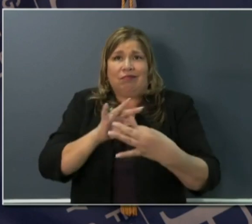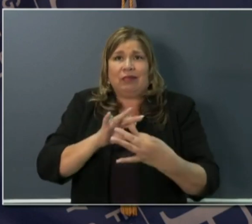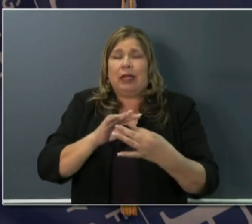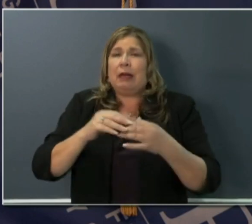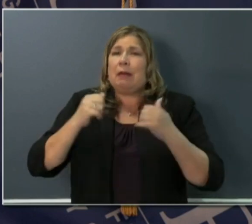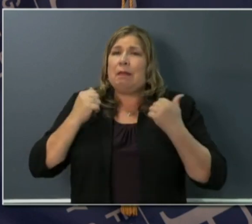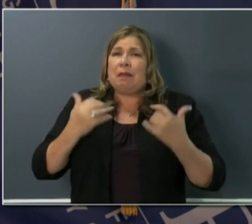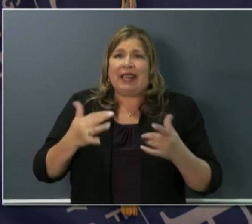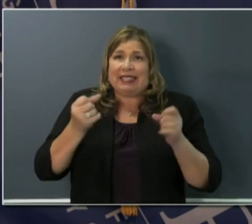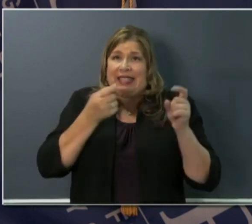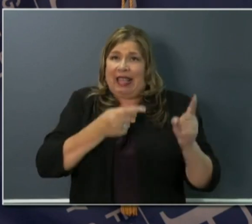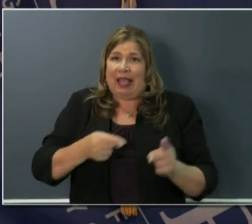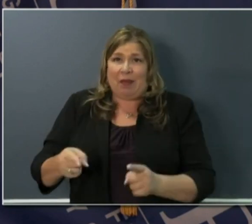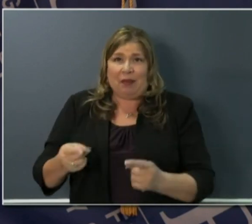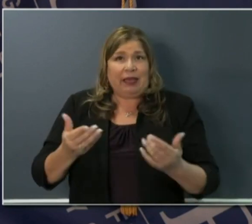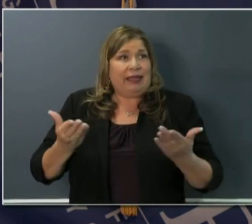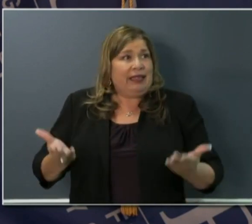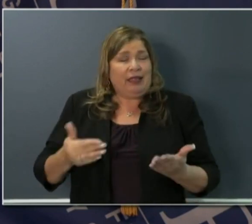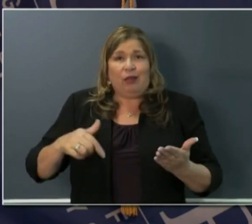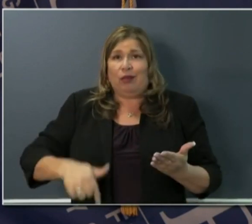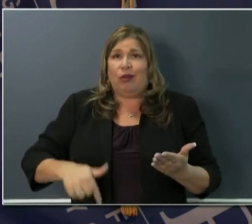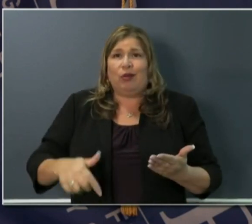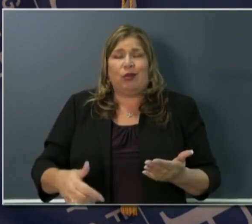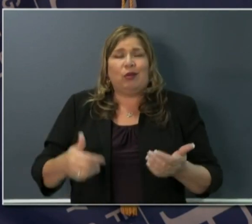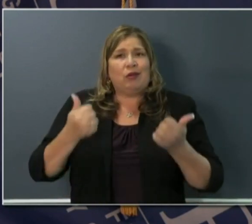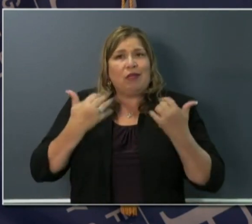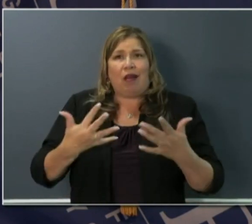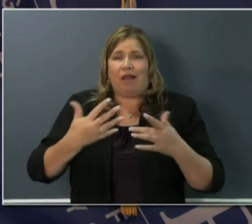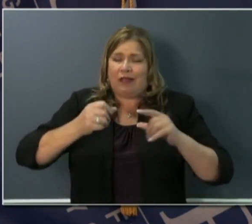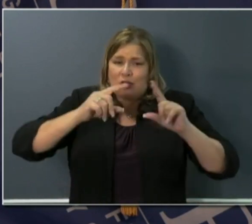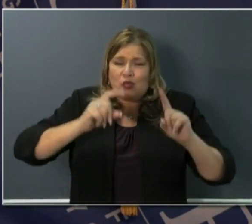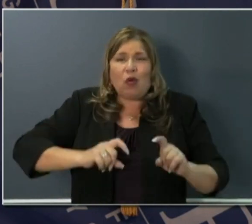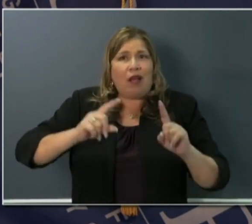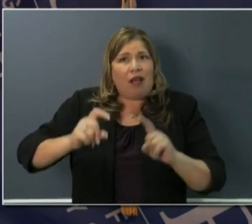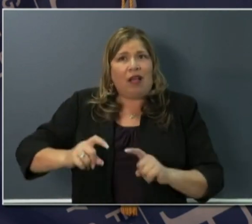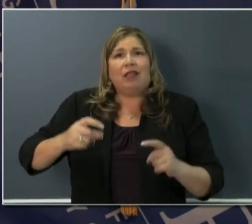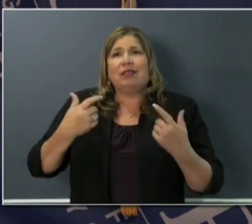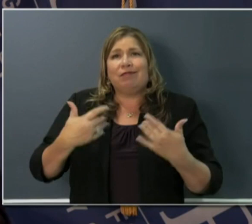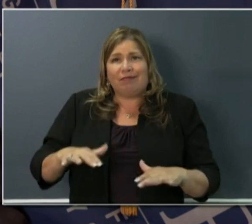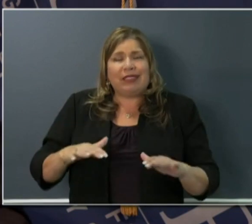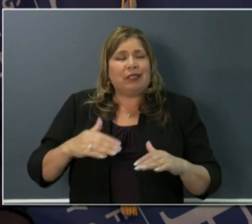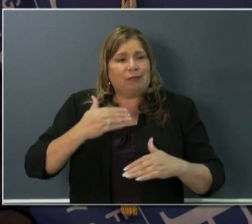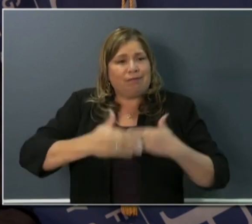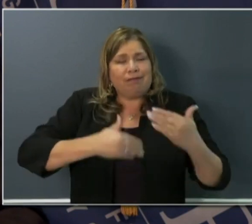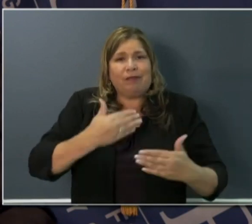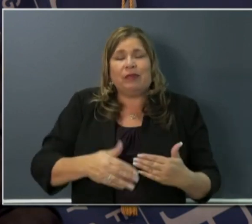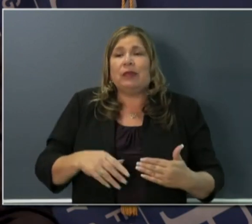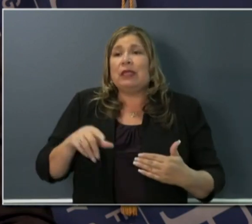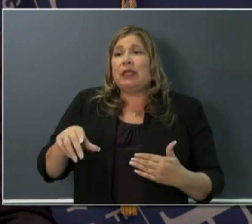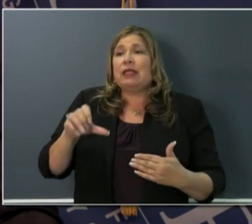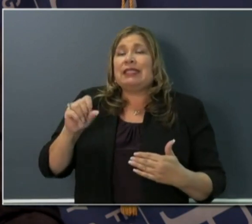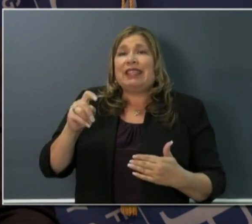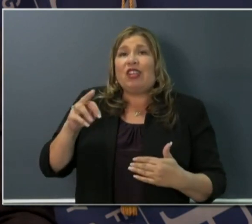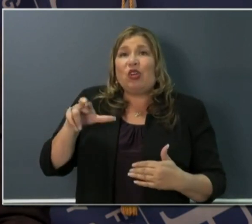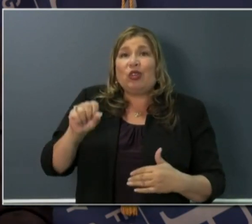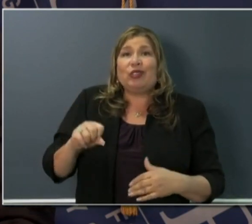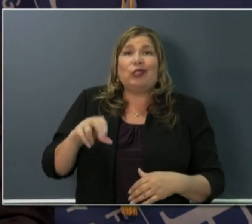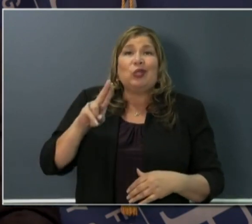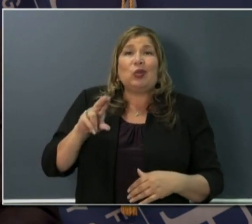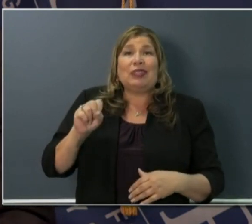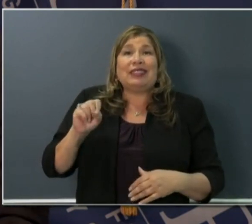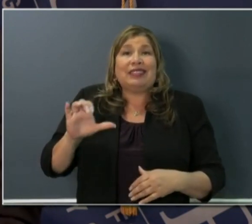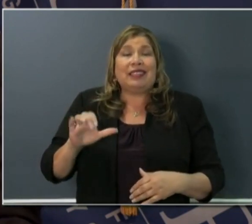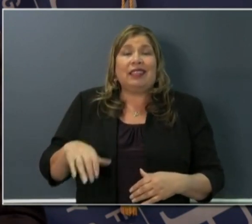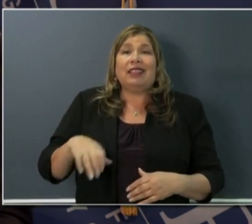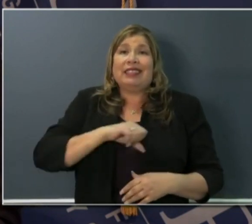this space, a lot of deep trials that have already been advanced, CEDARs, USC, Stanford, not just